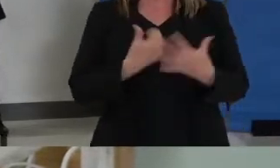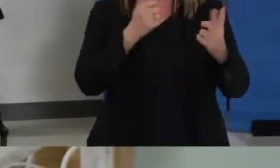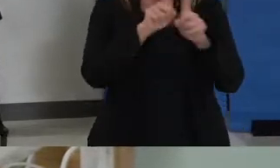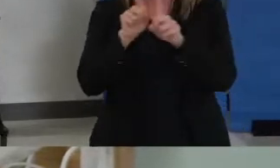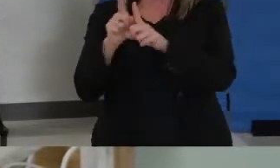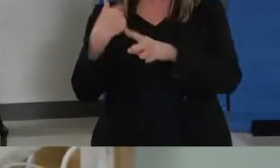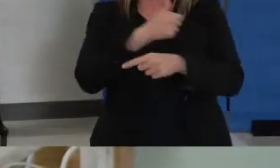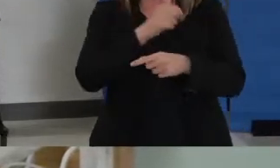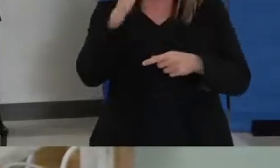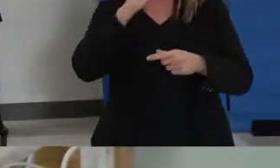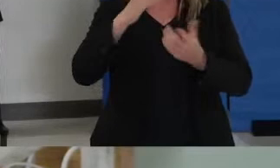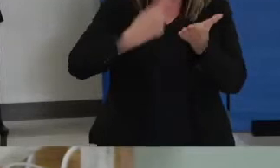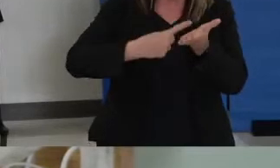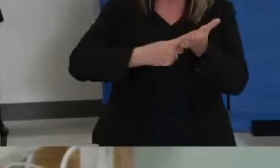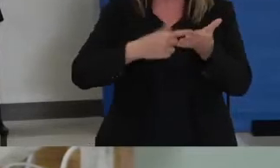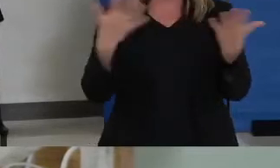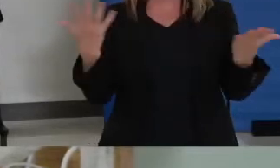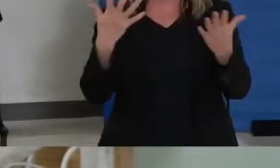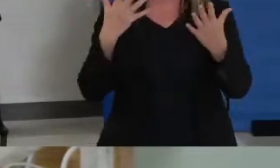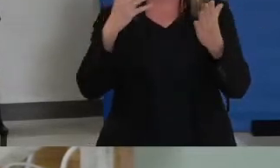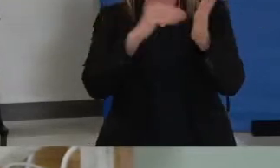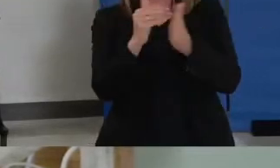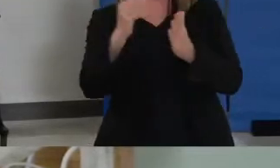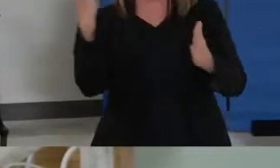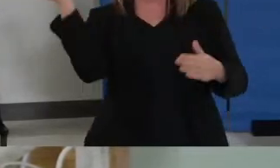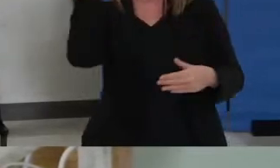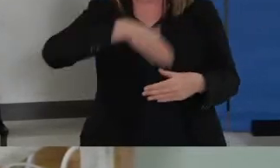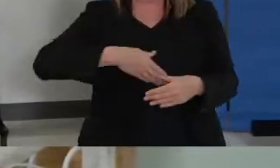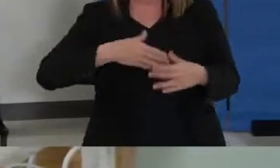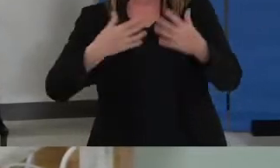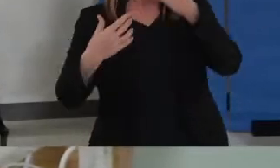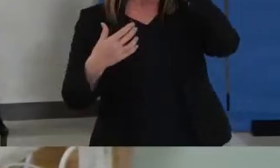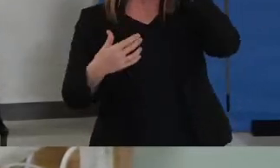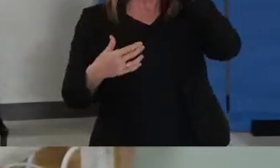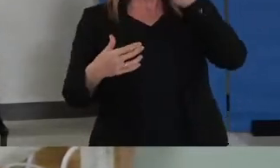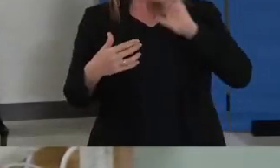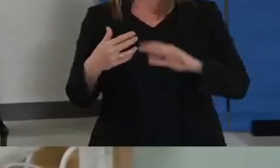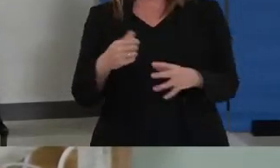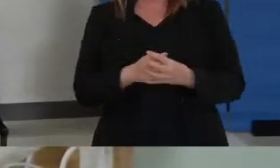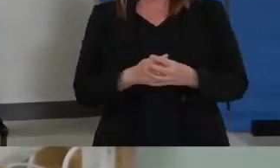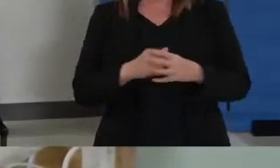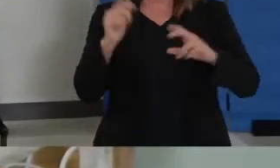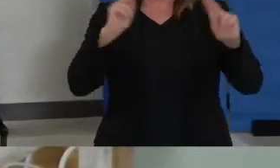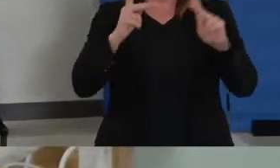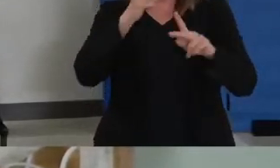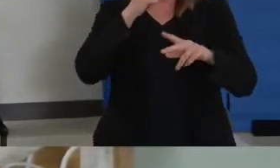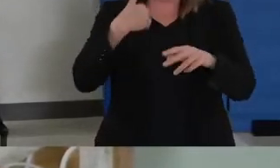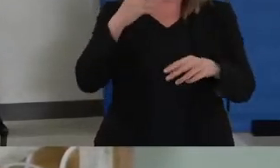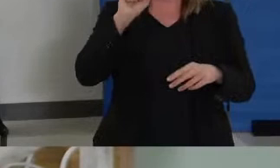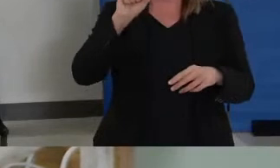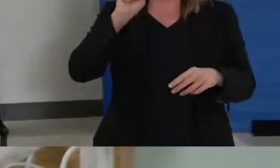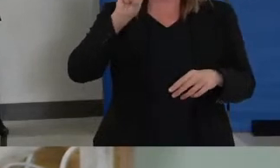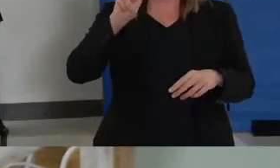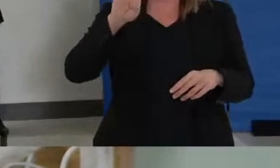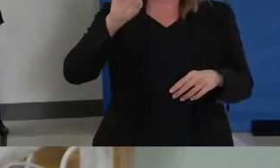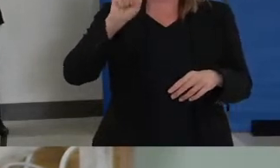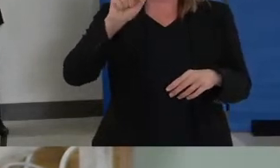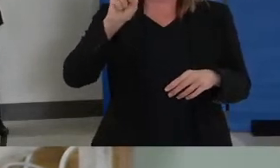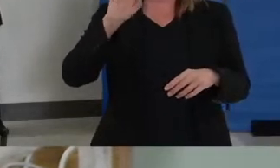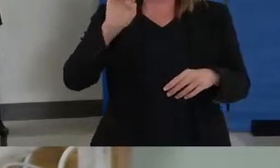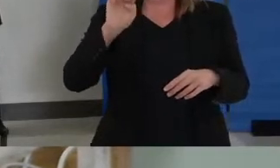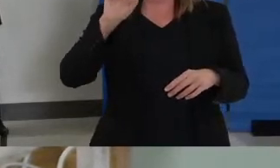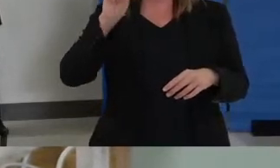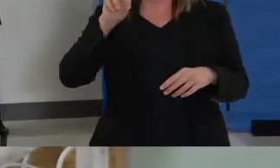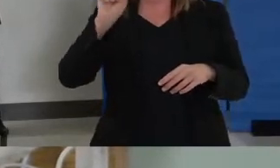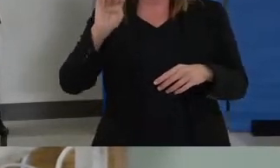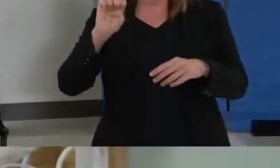talk about what is often overlooked in the shadows, people with substance use disorders, the fact that this act